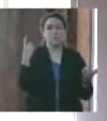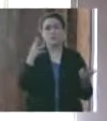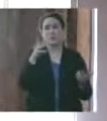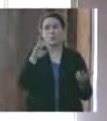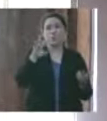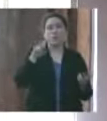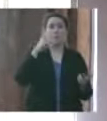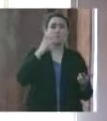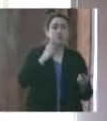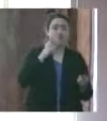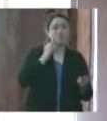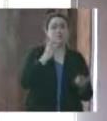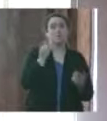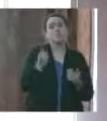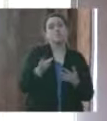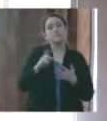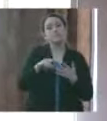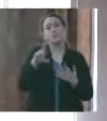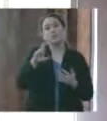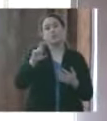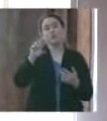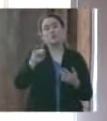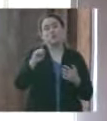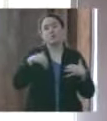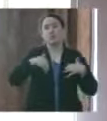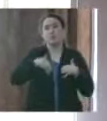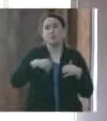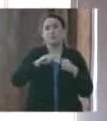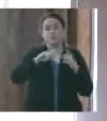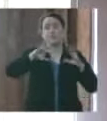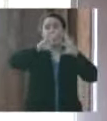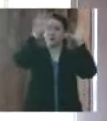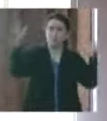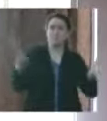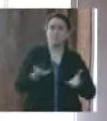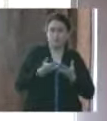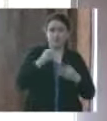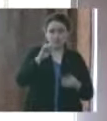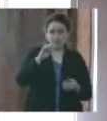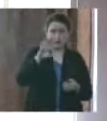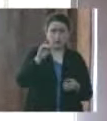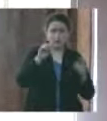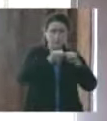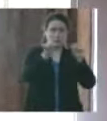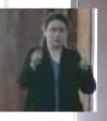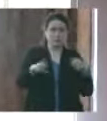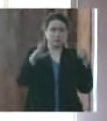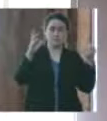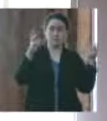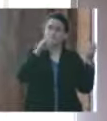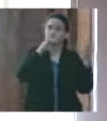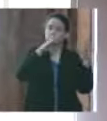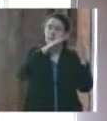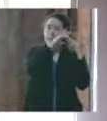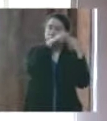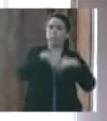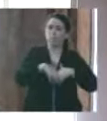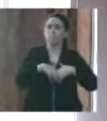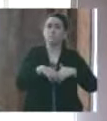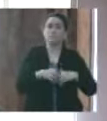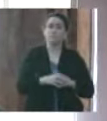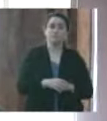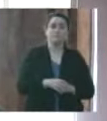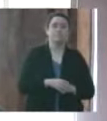and a few rare species that are under threat, but the entire ecosystem and the entire system of wild